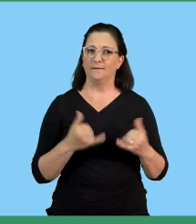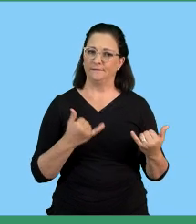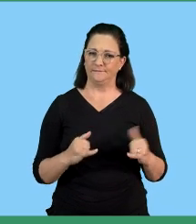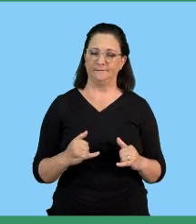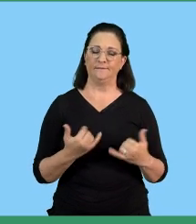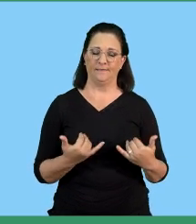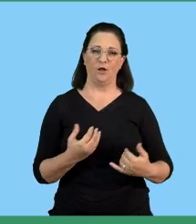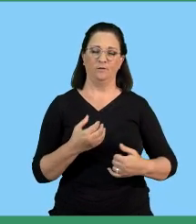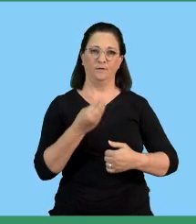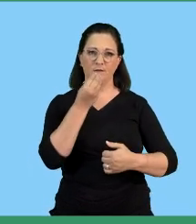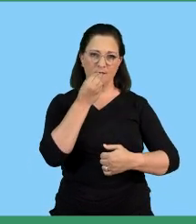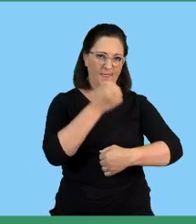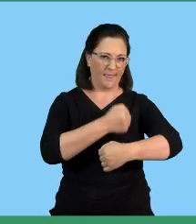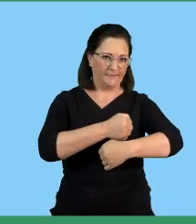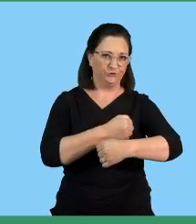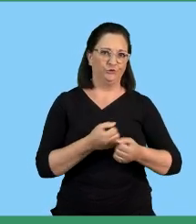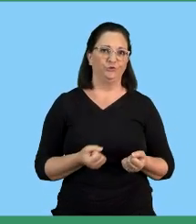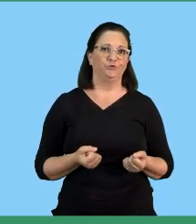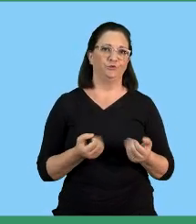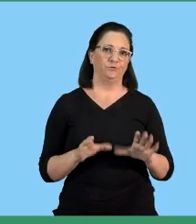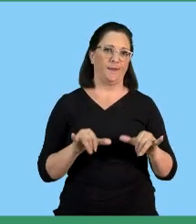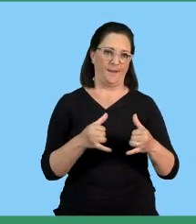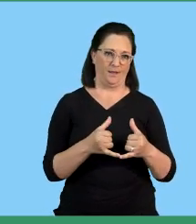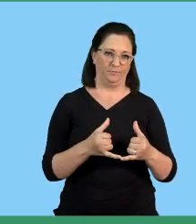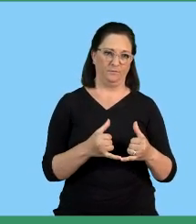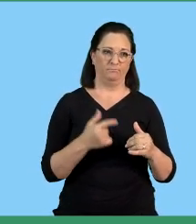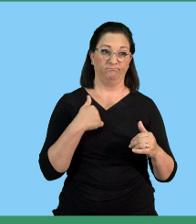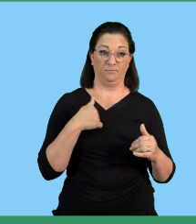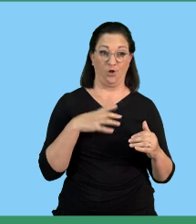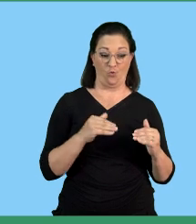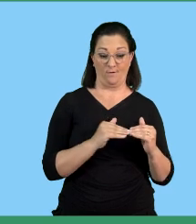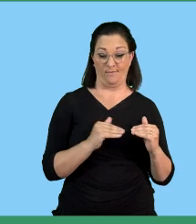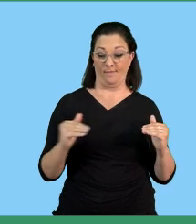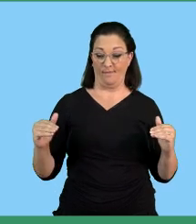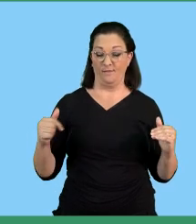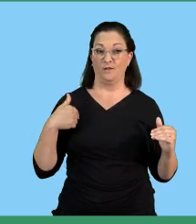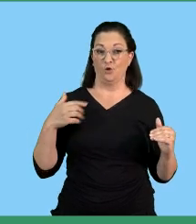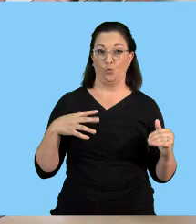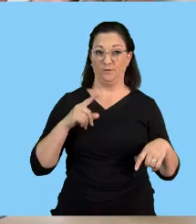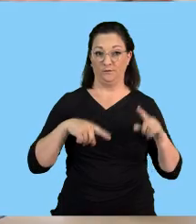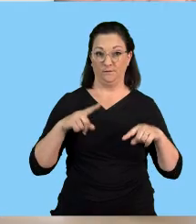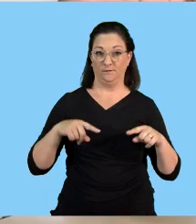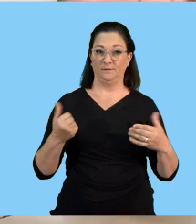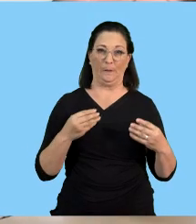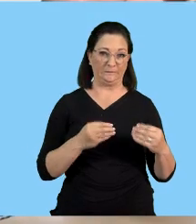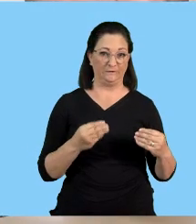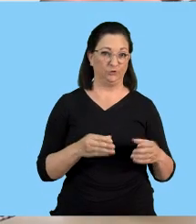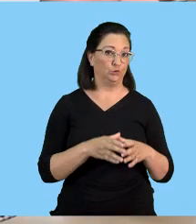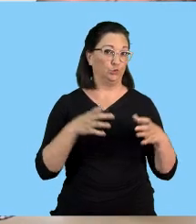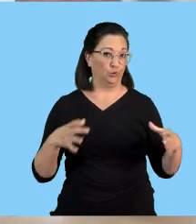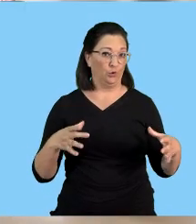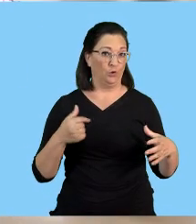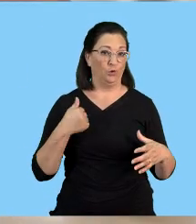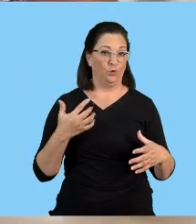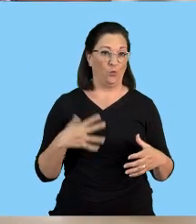Maboe Catering Company. So I decide now, if we want to go with horizontal diversification, we are growing our business. So what we're